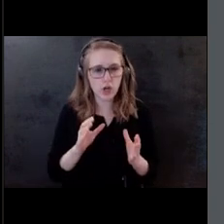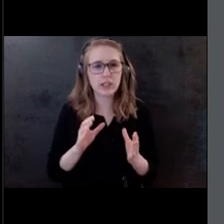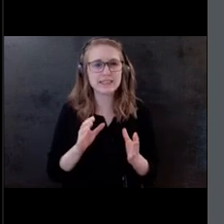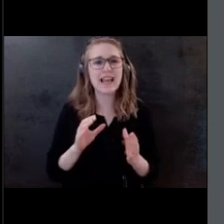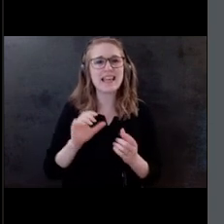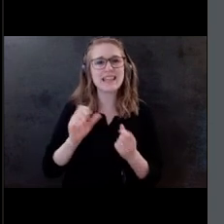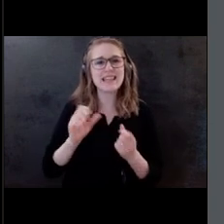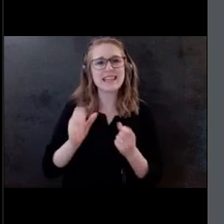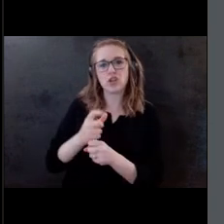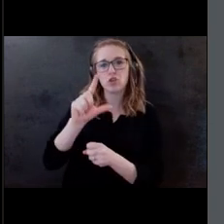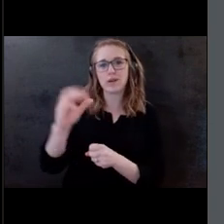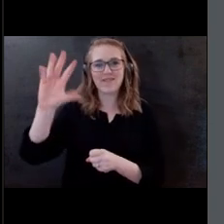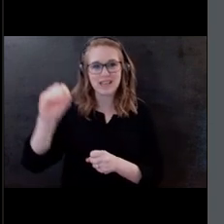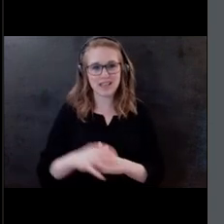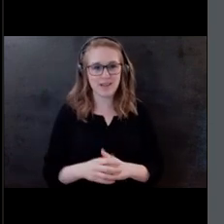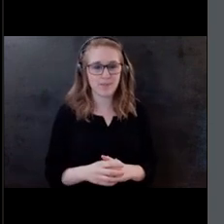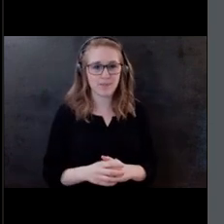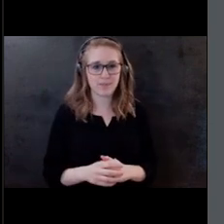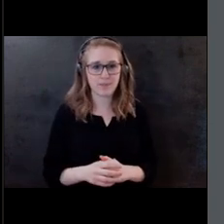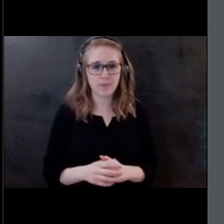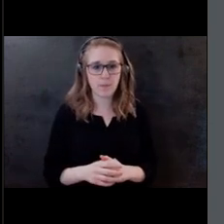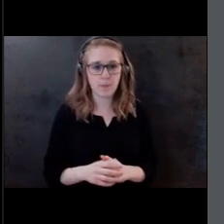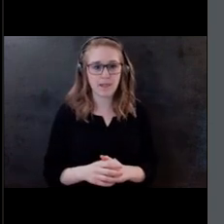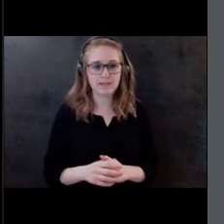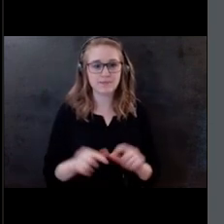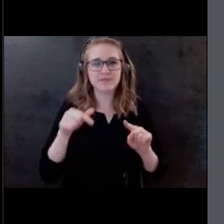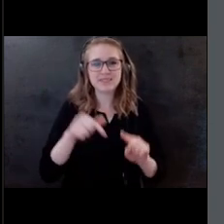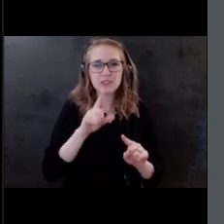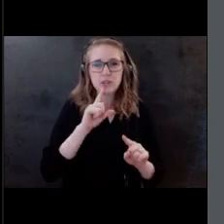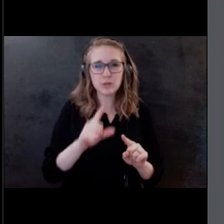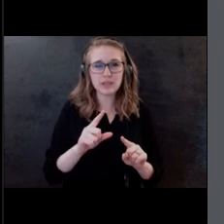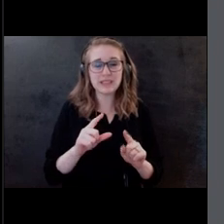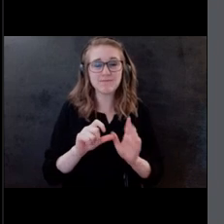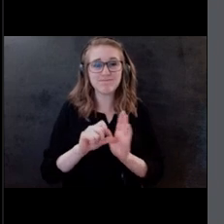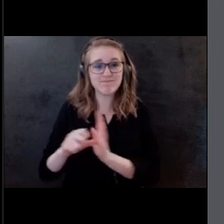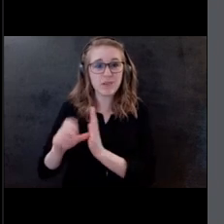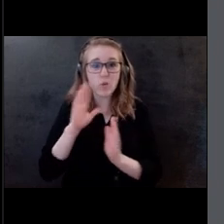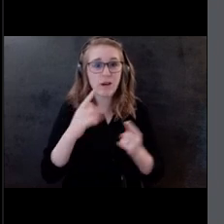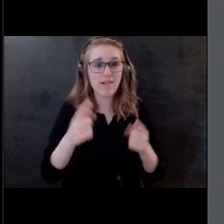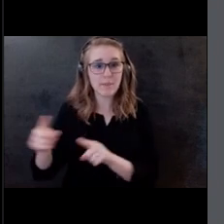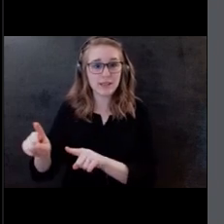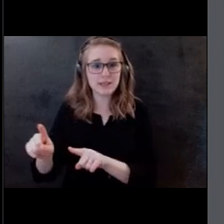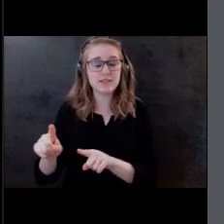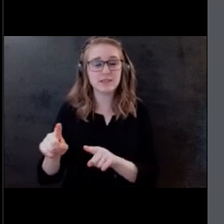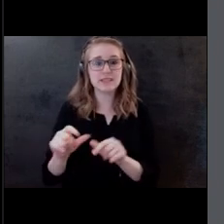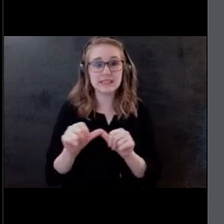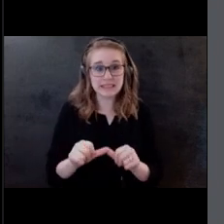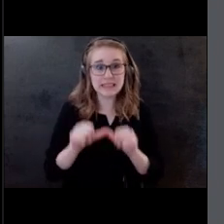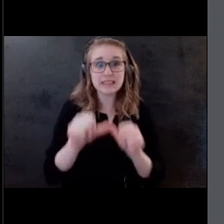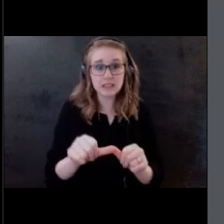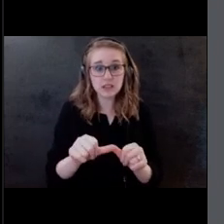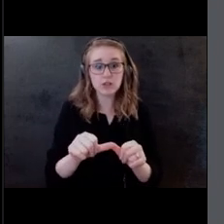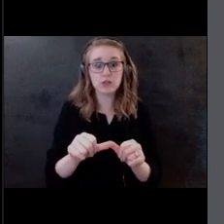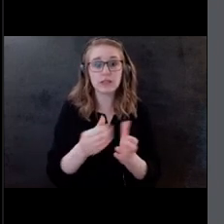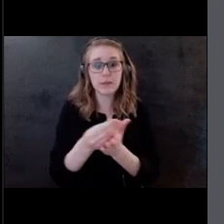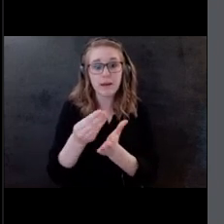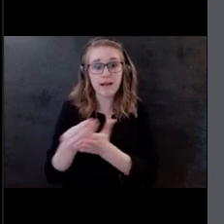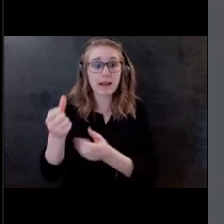2050. These 3 and 4 trips will be taken, continued by car in the